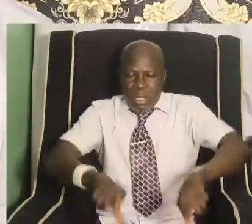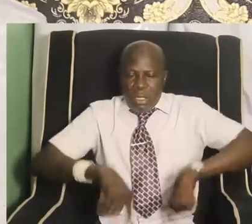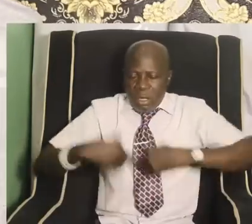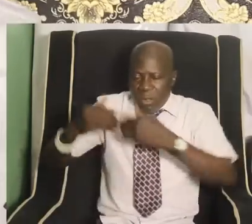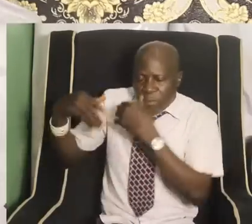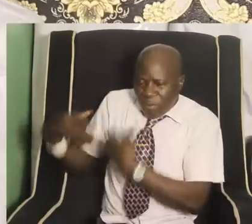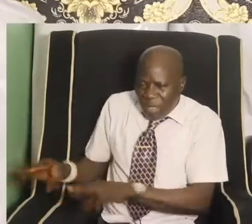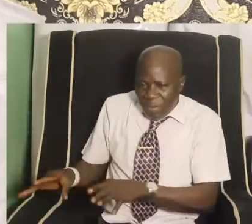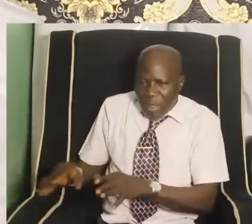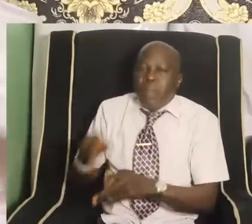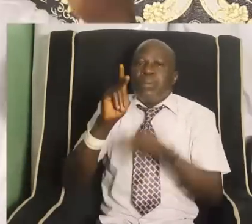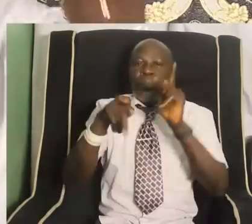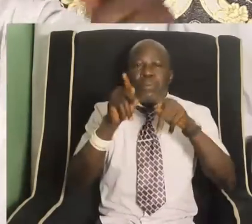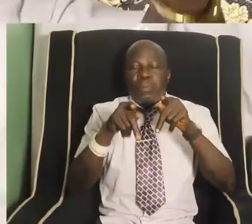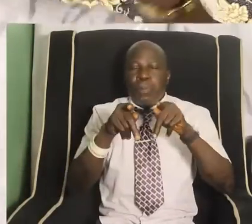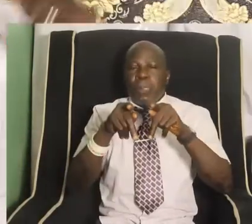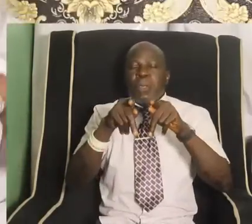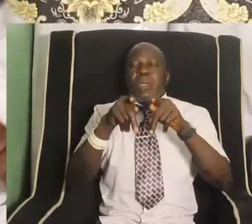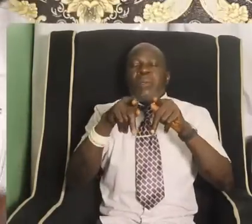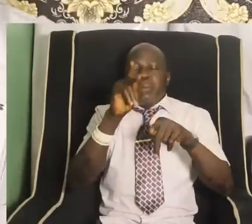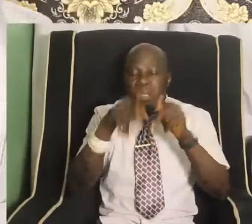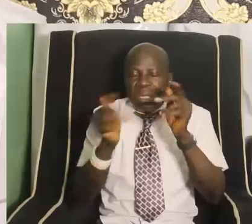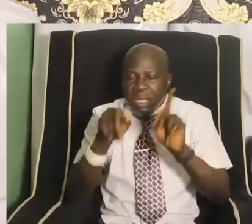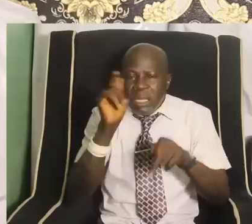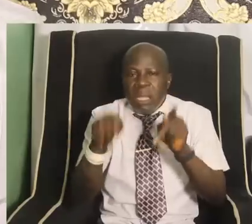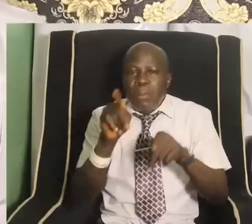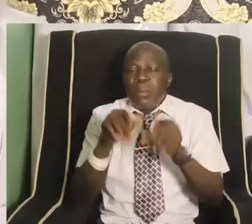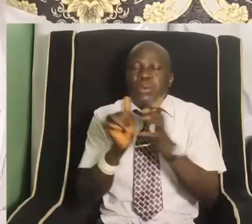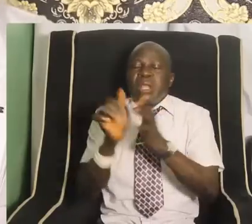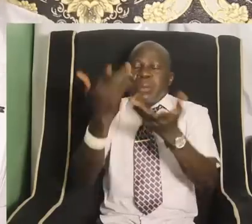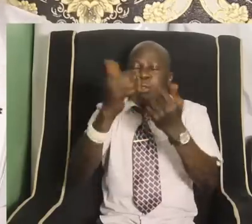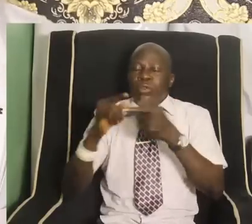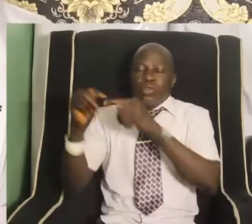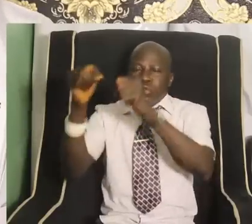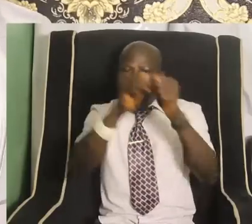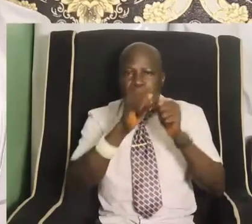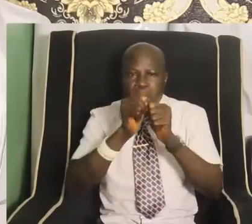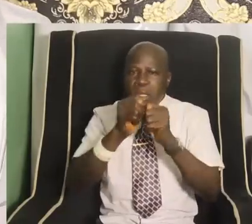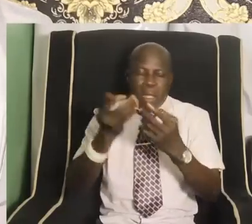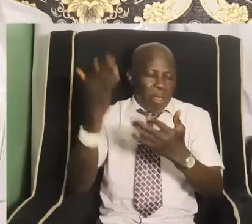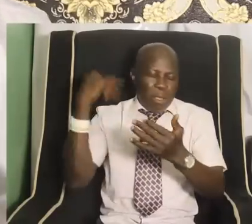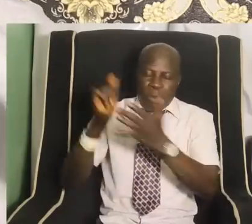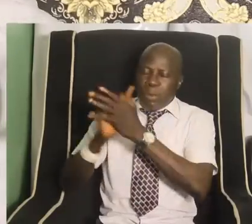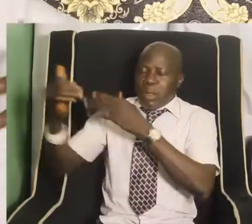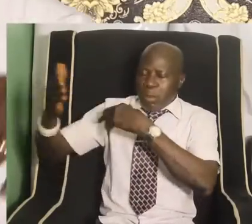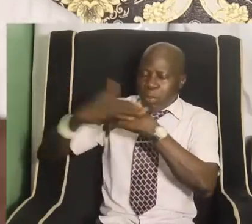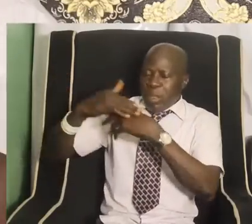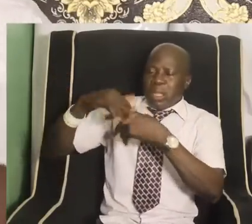behind. The people that have been together may have been looking at